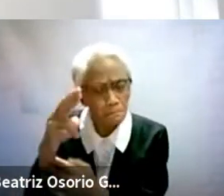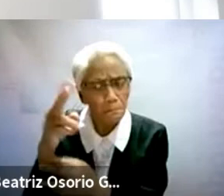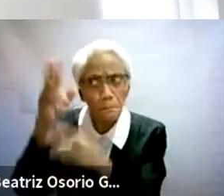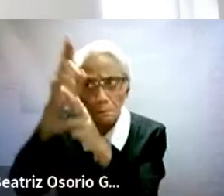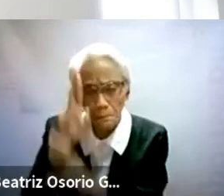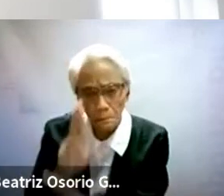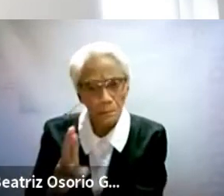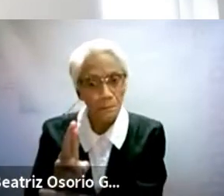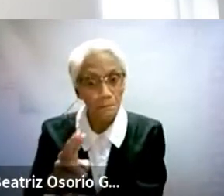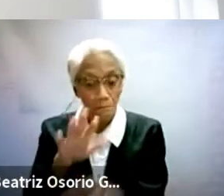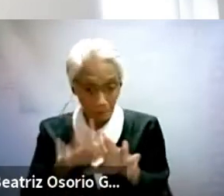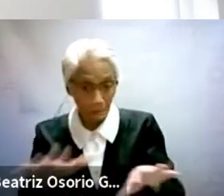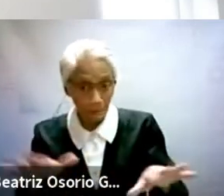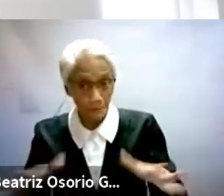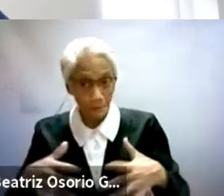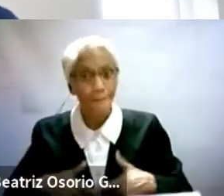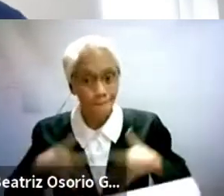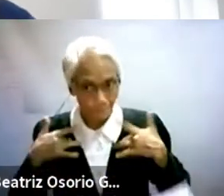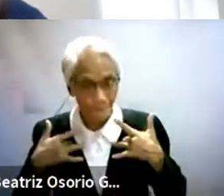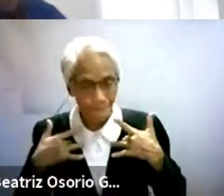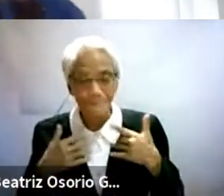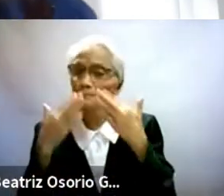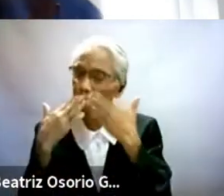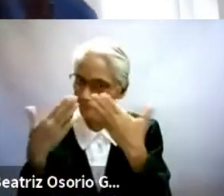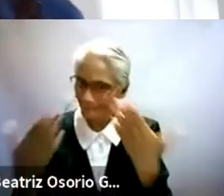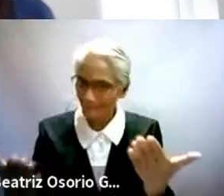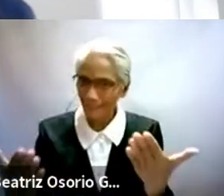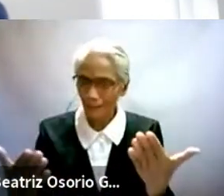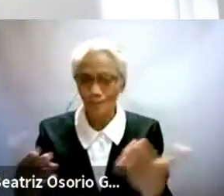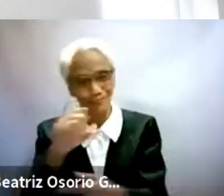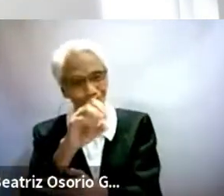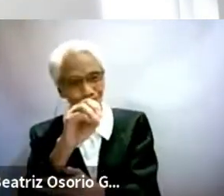children's rights. Thank you, Sonia.